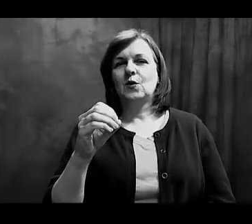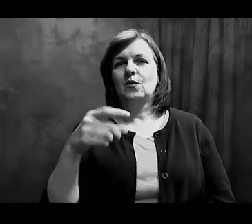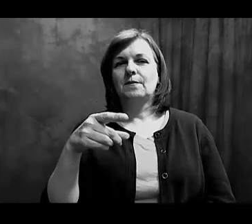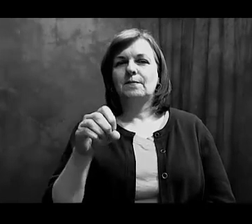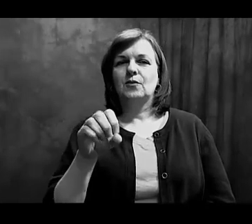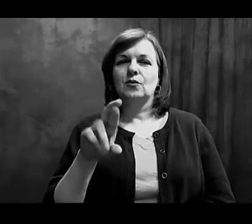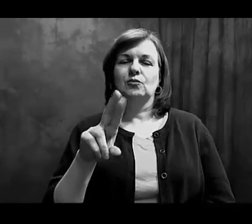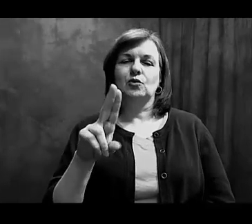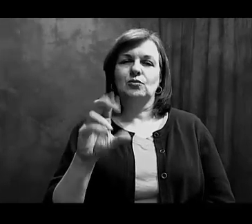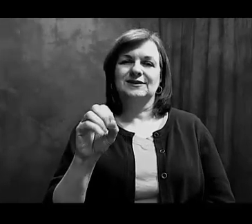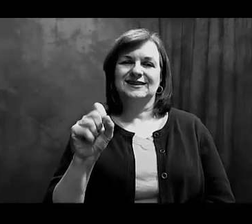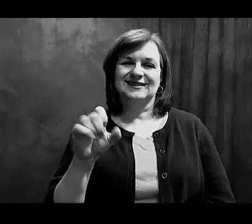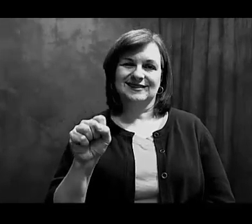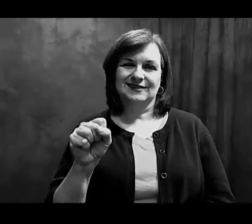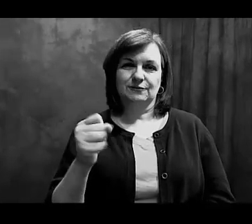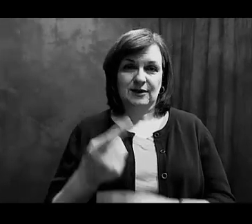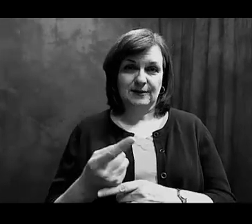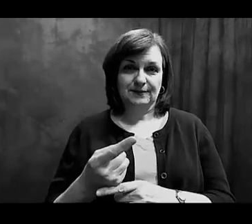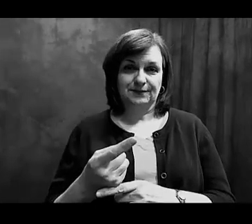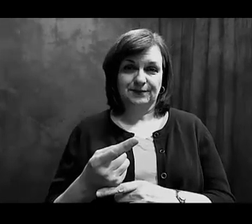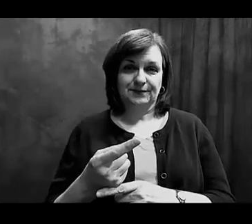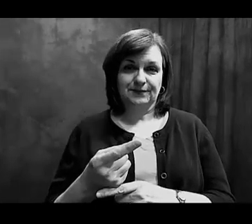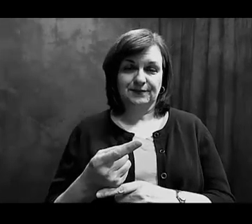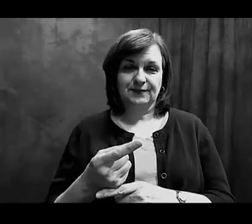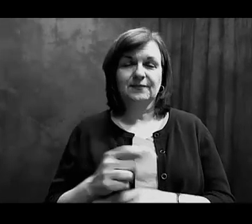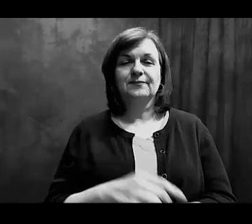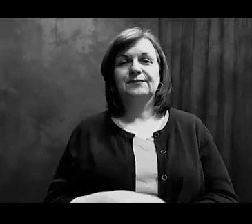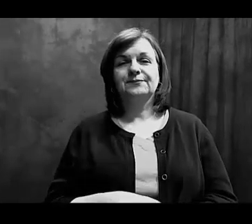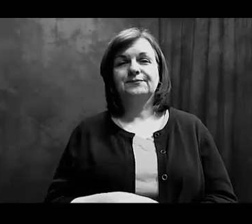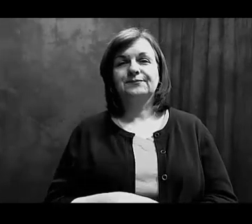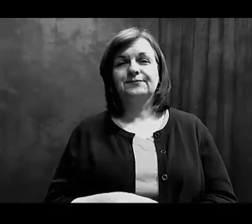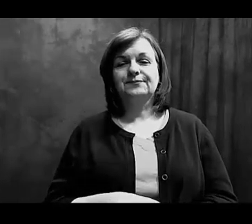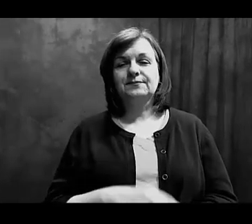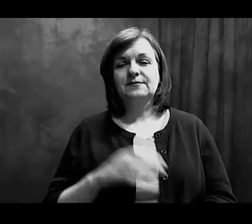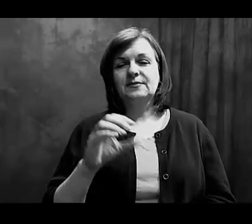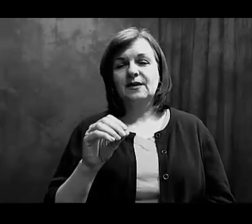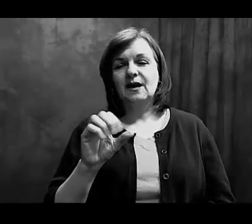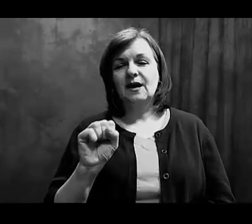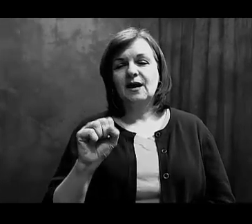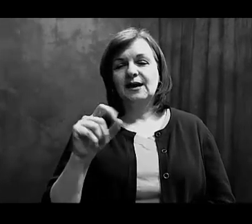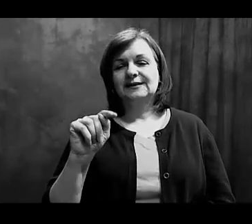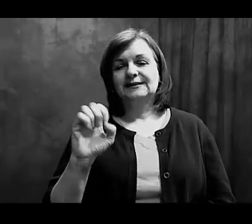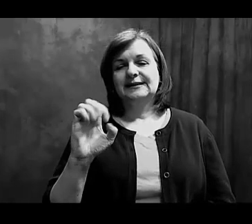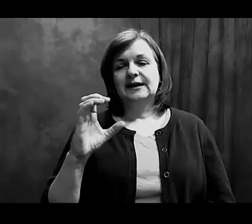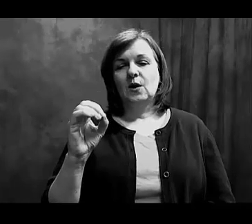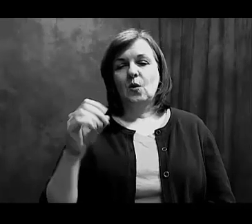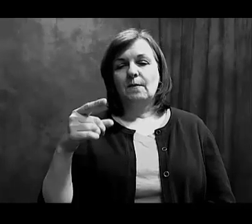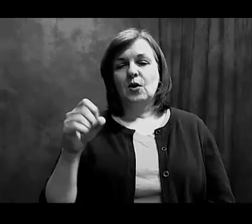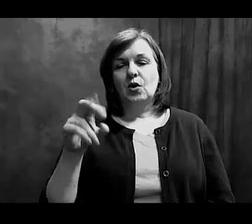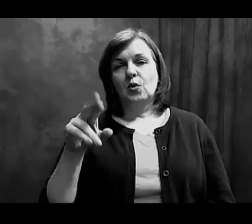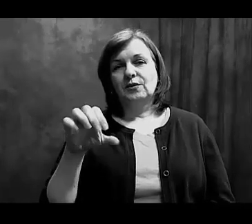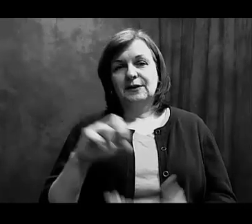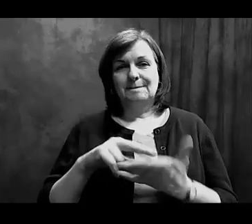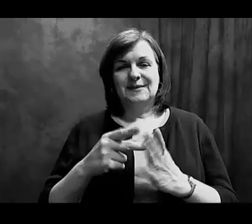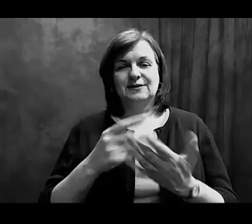a condition known as osteoporosis, right? This is the